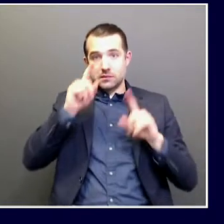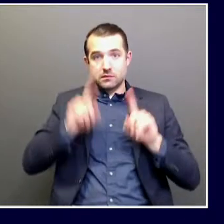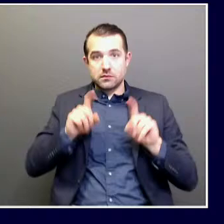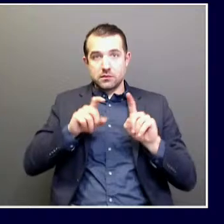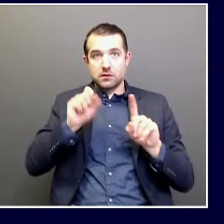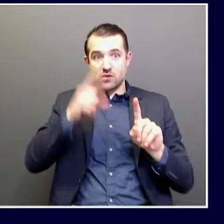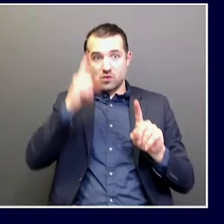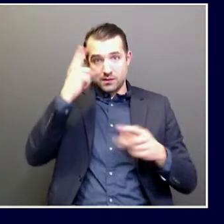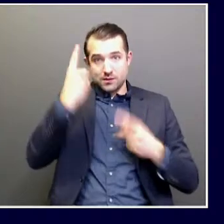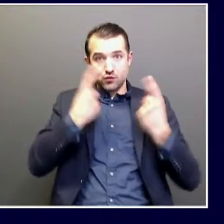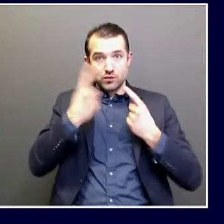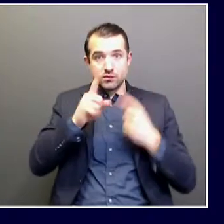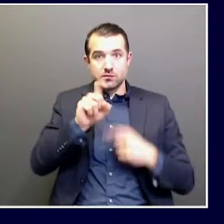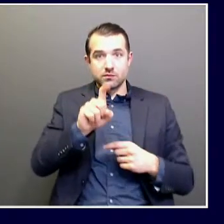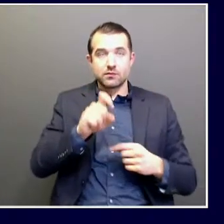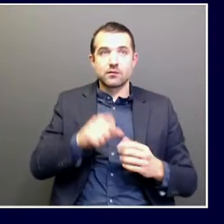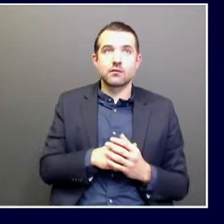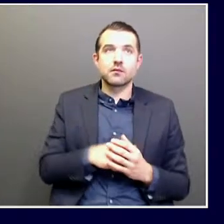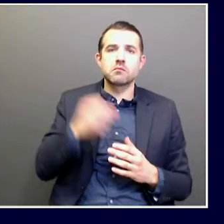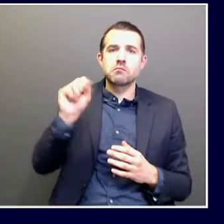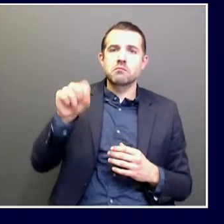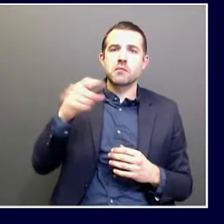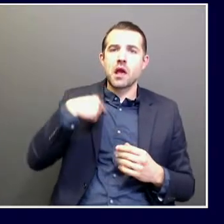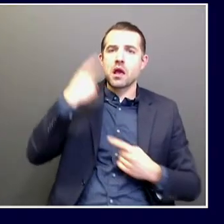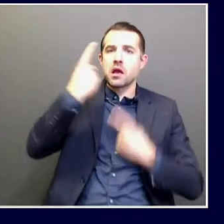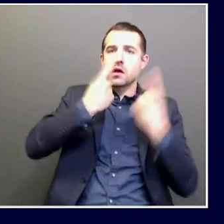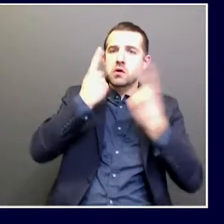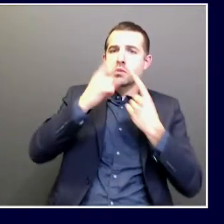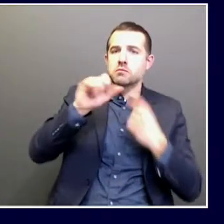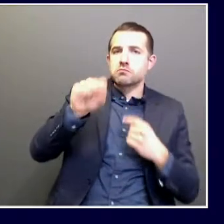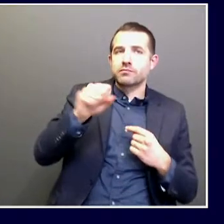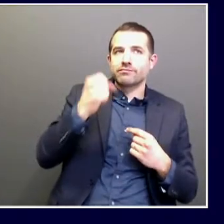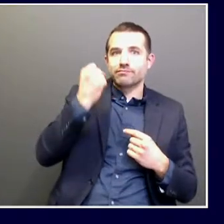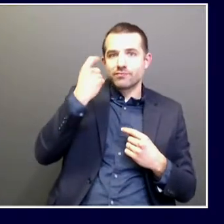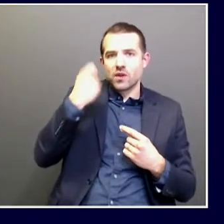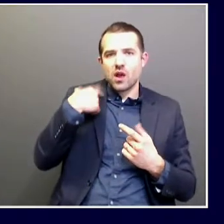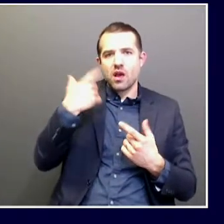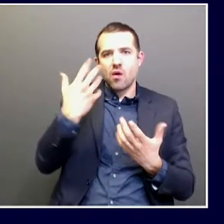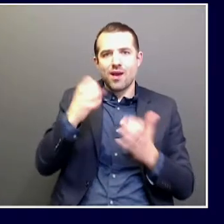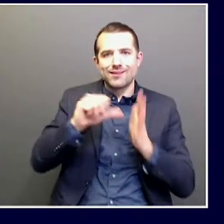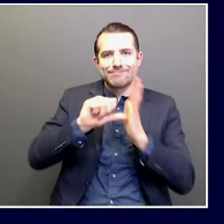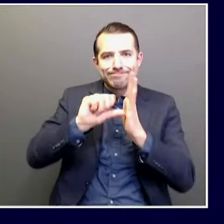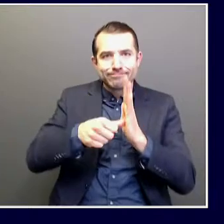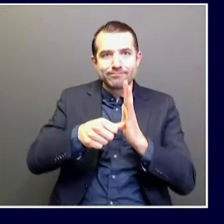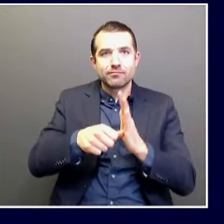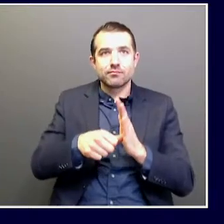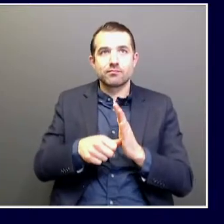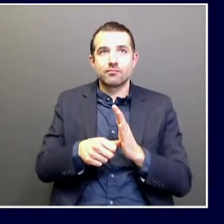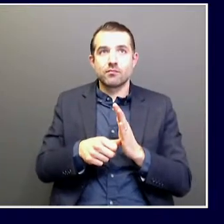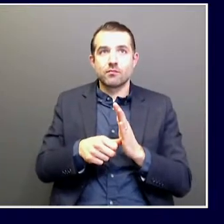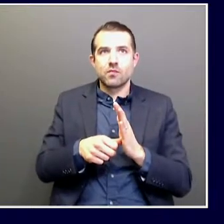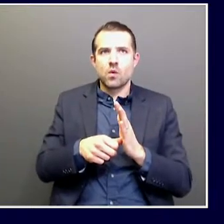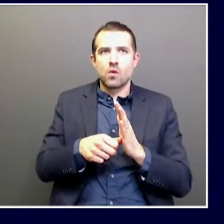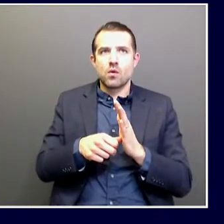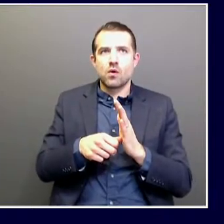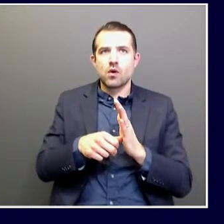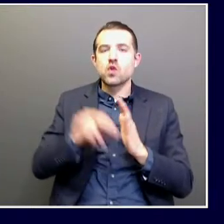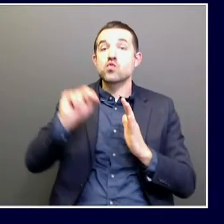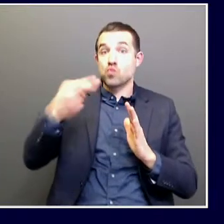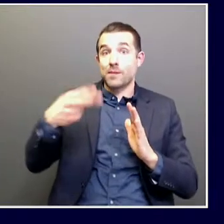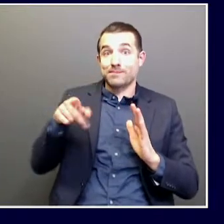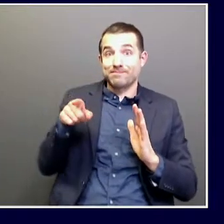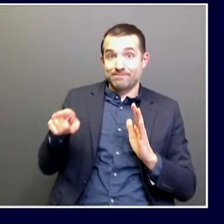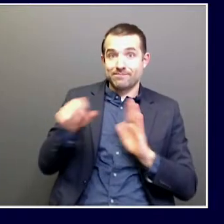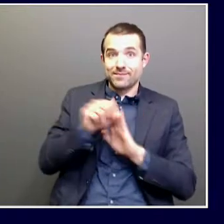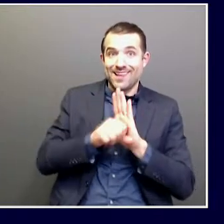We're considering it. I would just note that, New Hampshire, for example, had one of those programs. It was a pilot program that was a one-time program